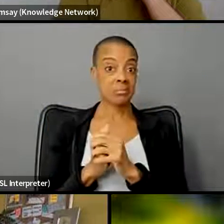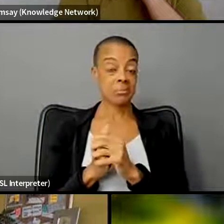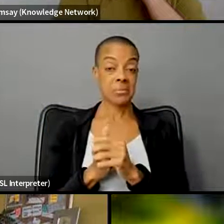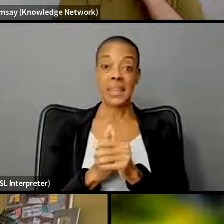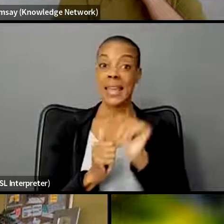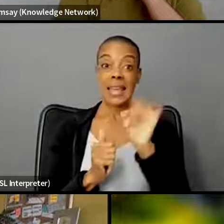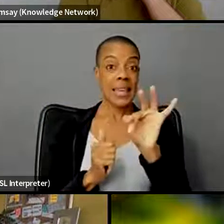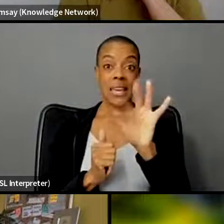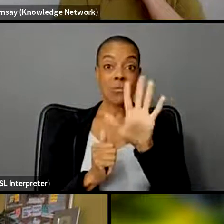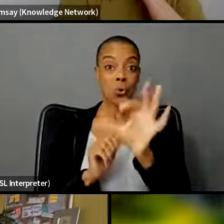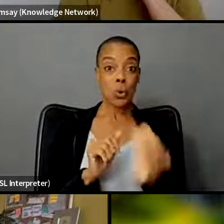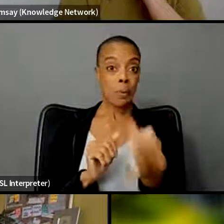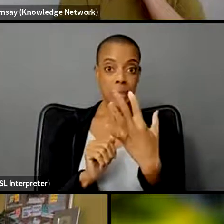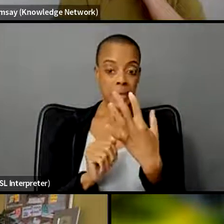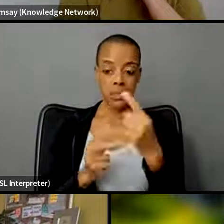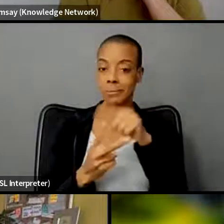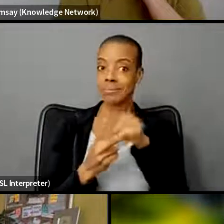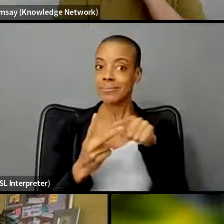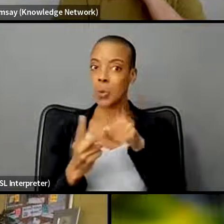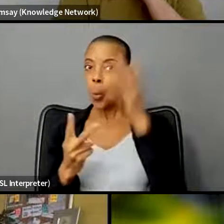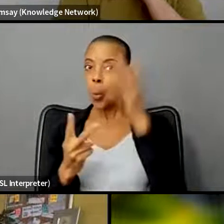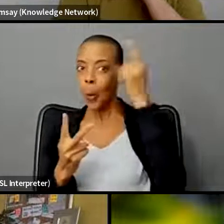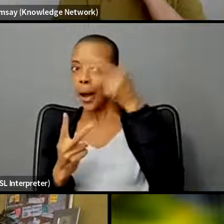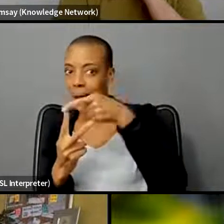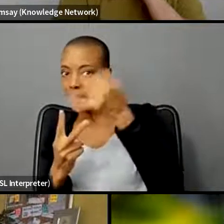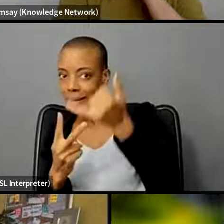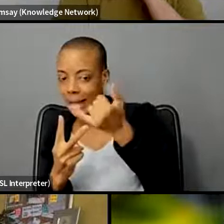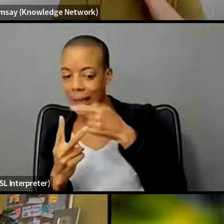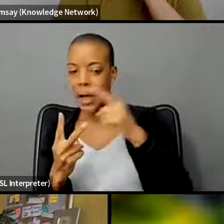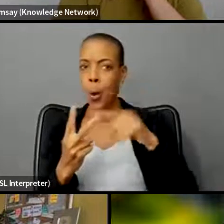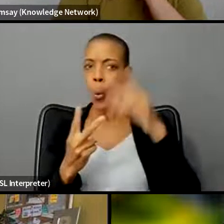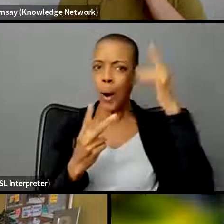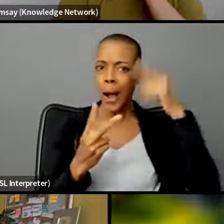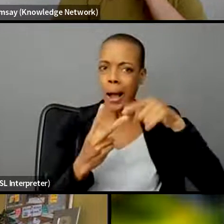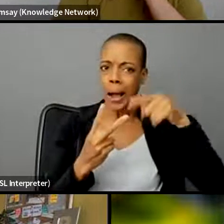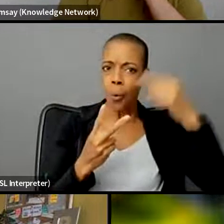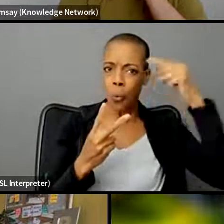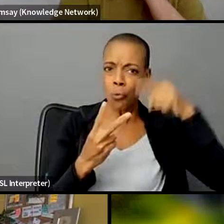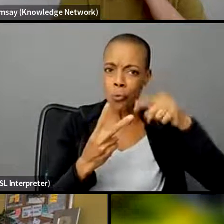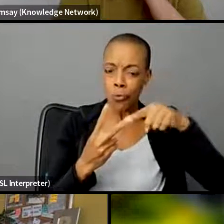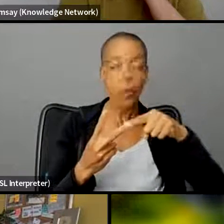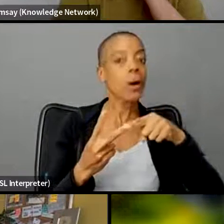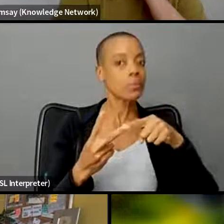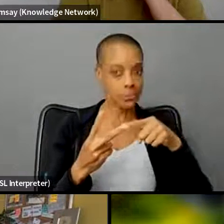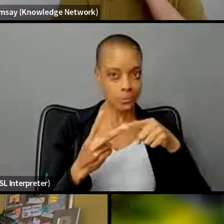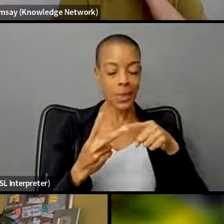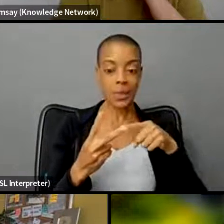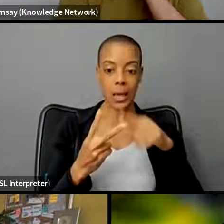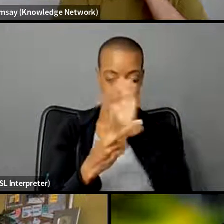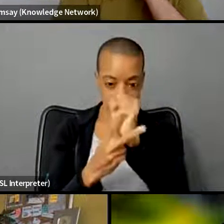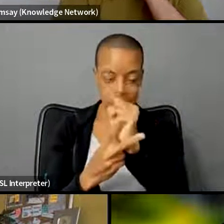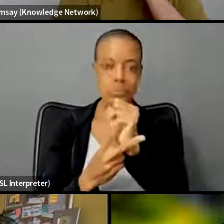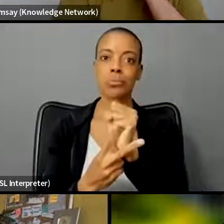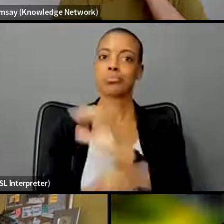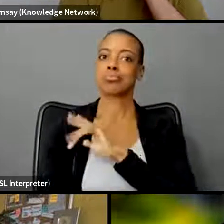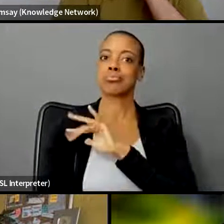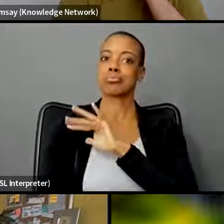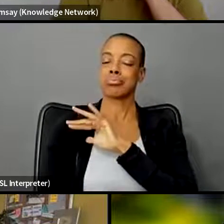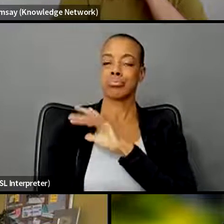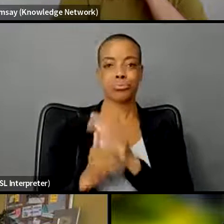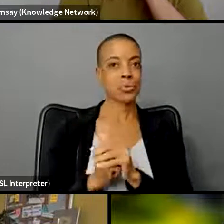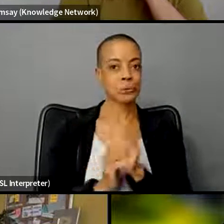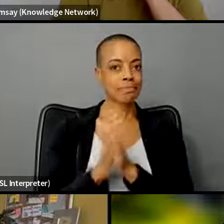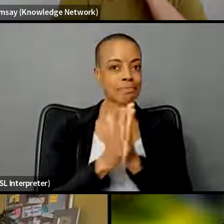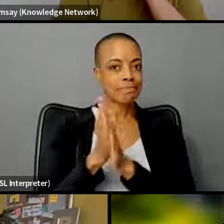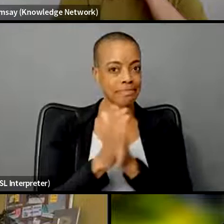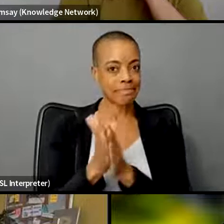why this story, why now, that starts a conversation, and we will get into the nitty gritty because we are working with really emerging filmmakers. So we